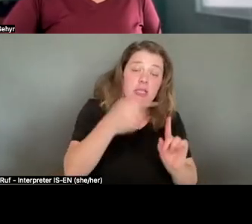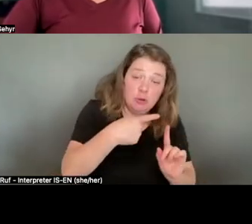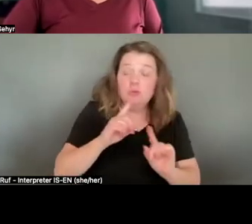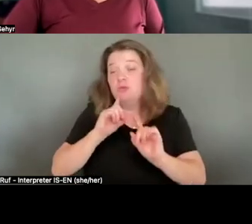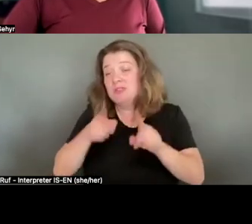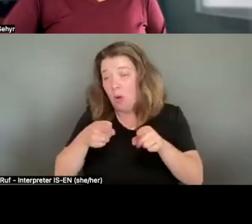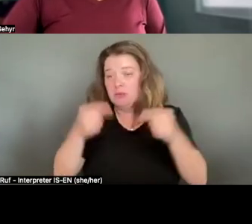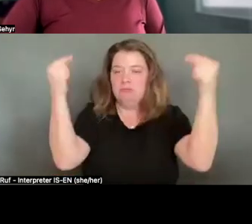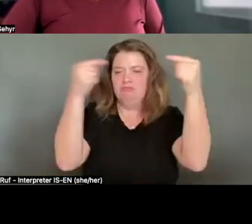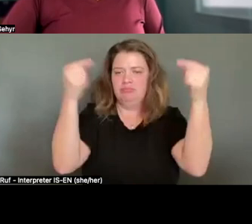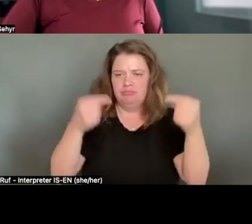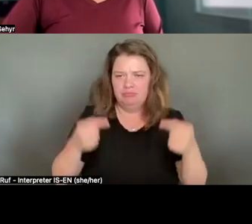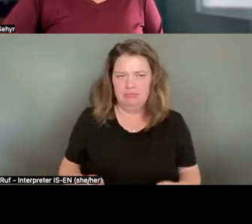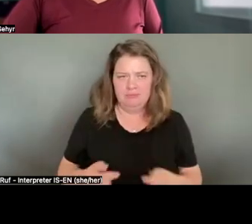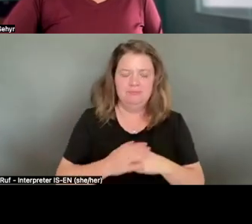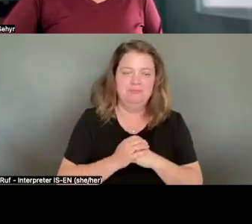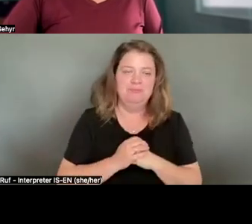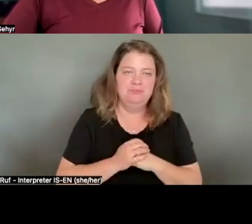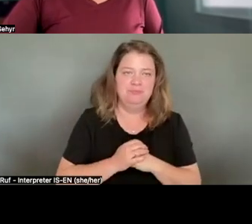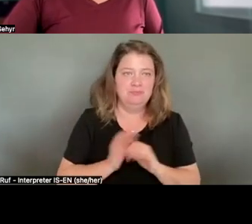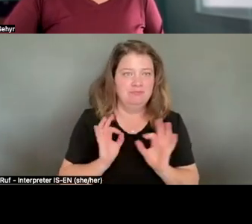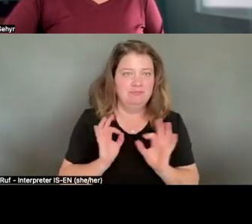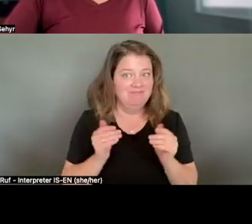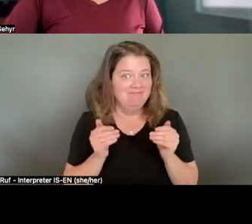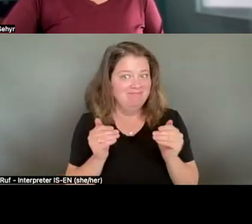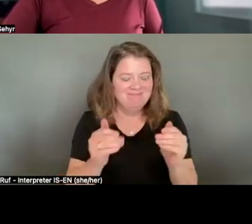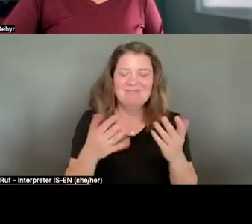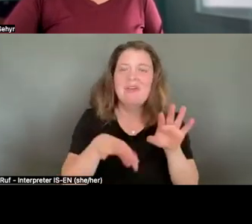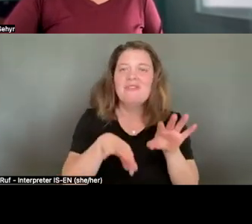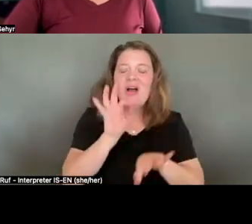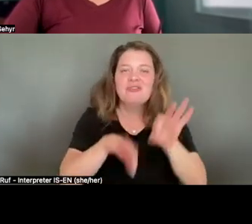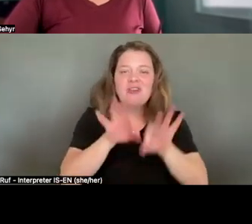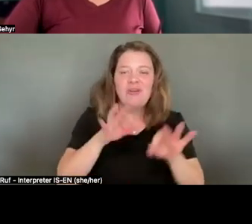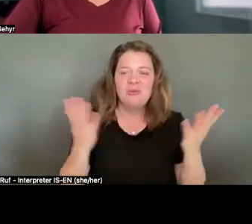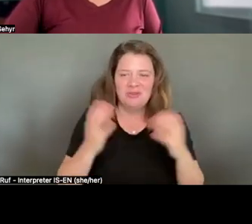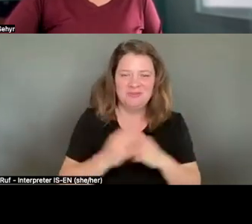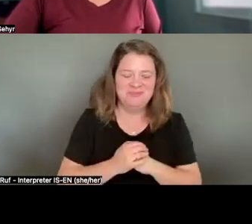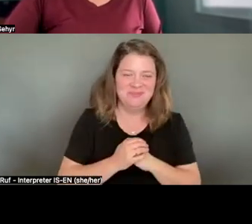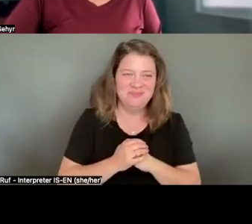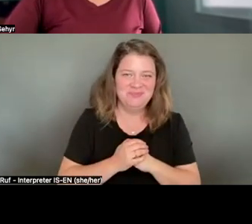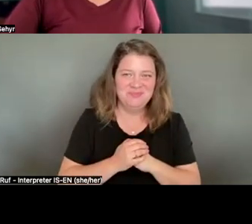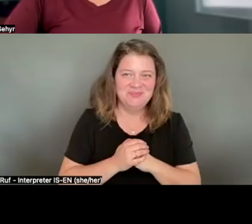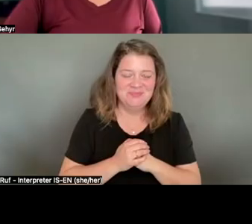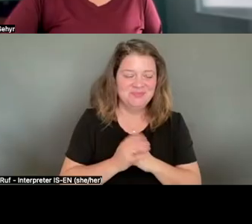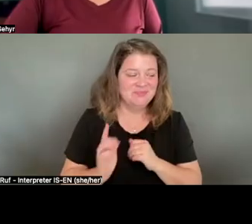All right. Moving on to the results. So first I'm going to show you